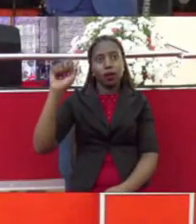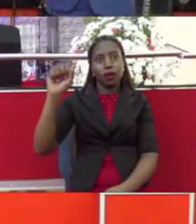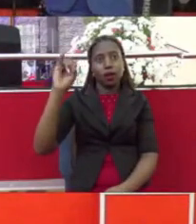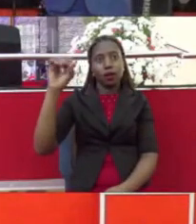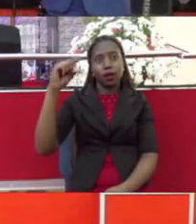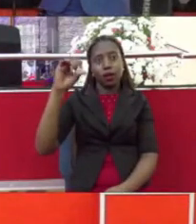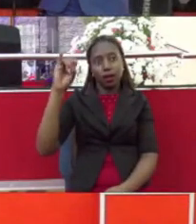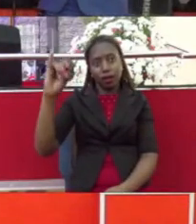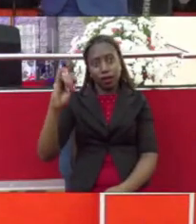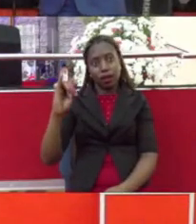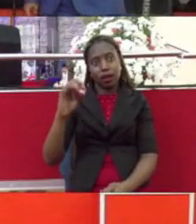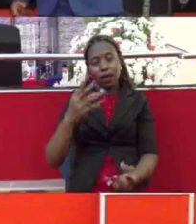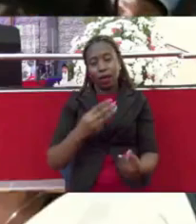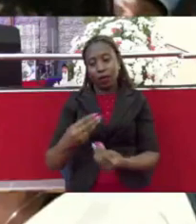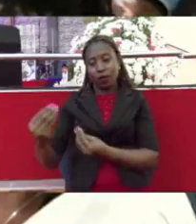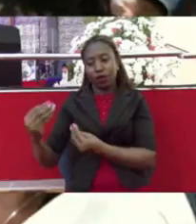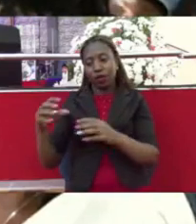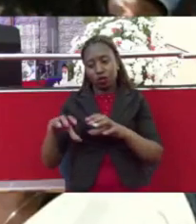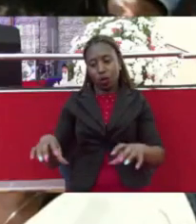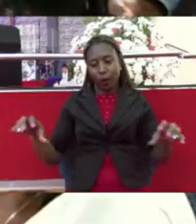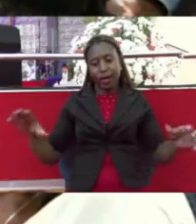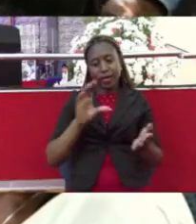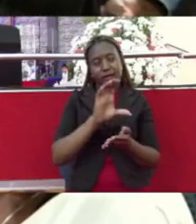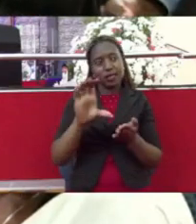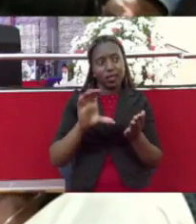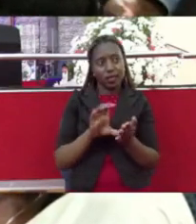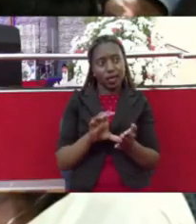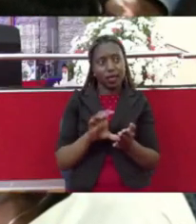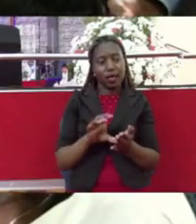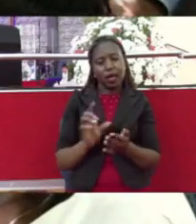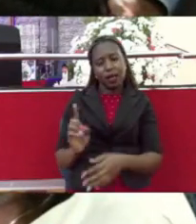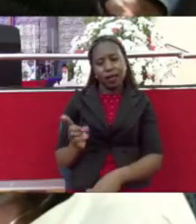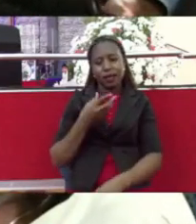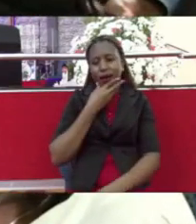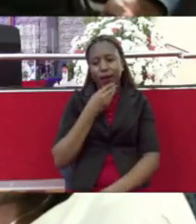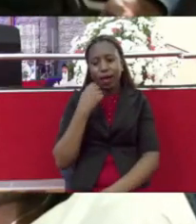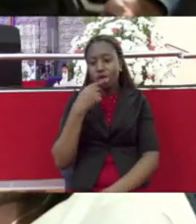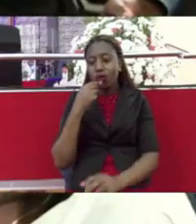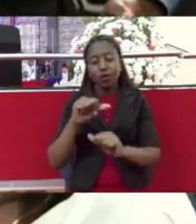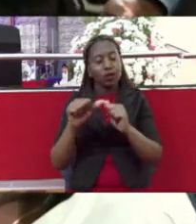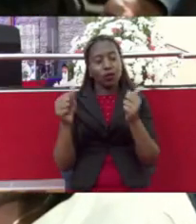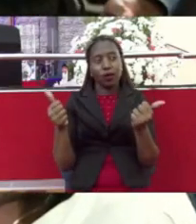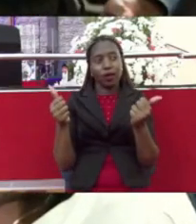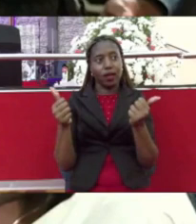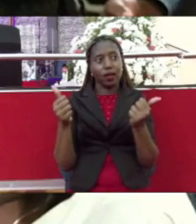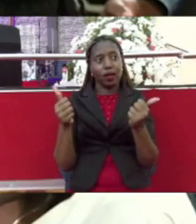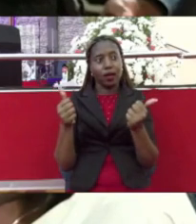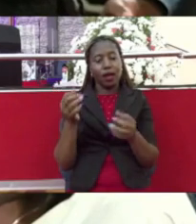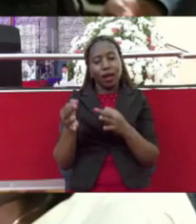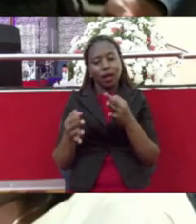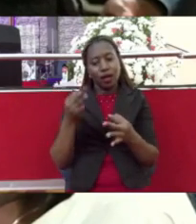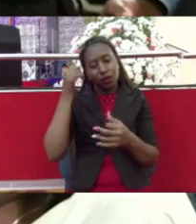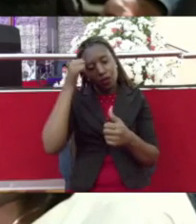Gedega shopping center ama mahali pa biashara. This is someone who is very well up and even the people every member of the family, even